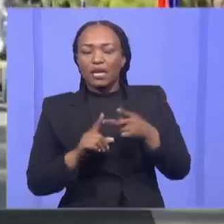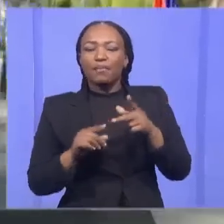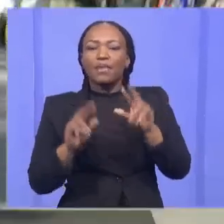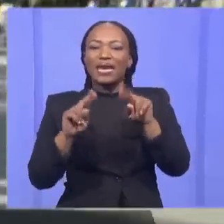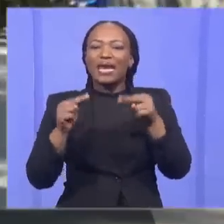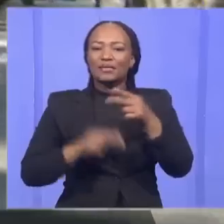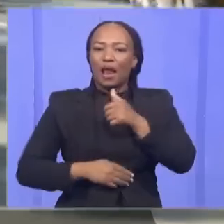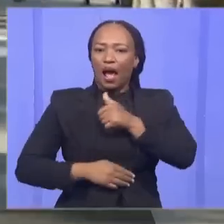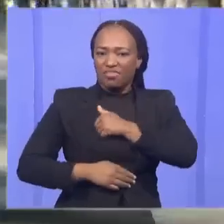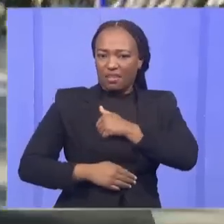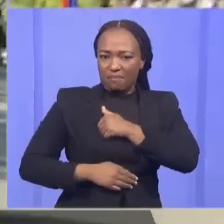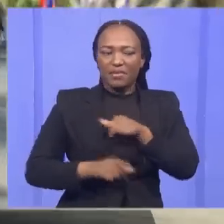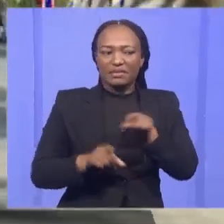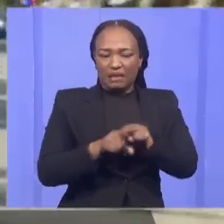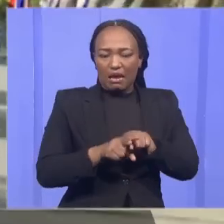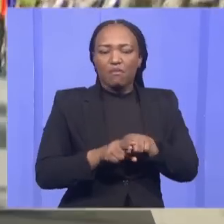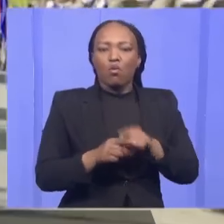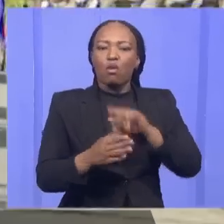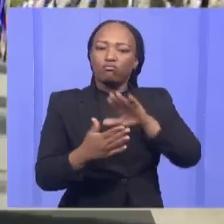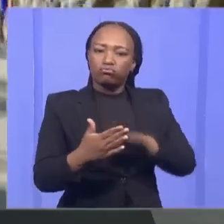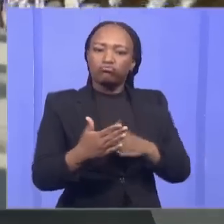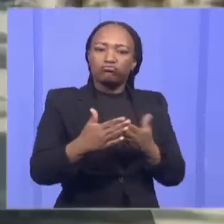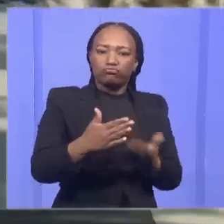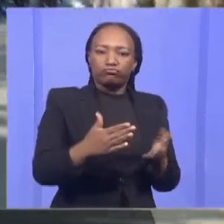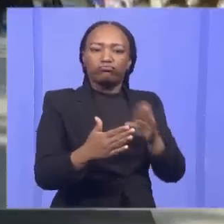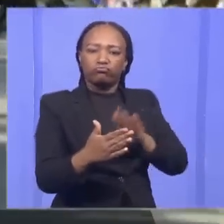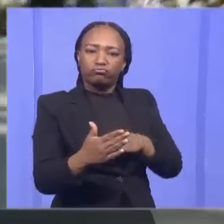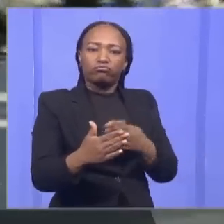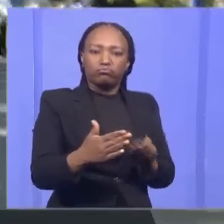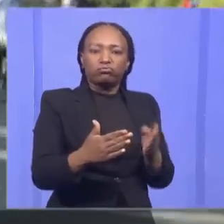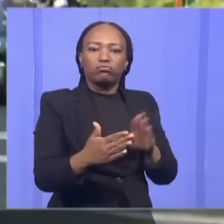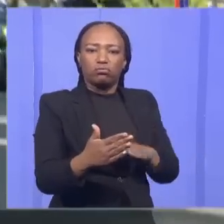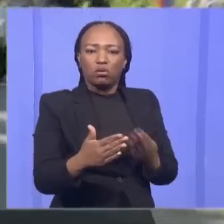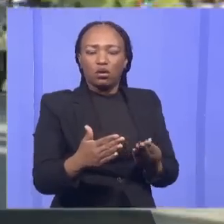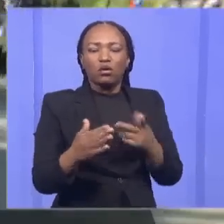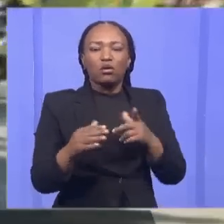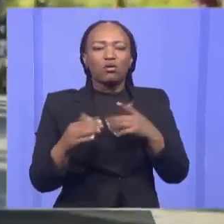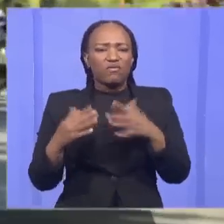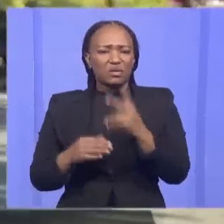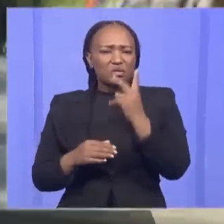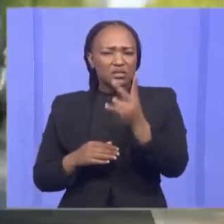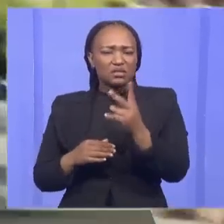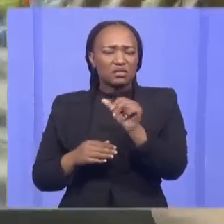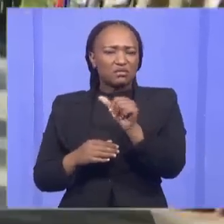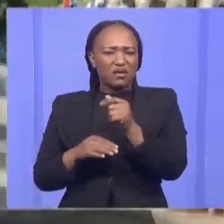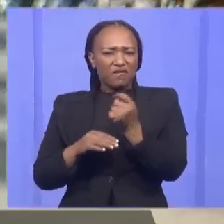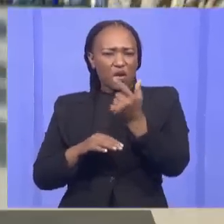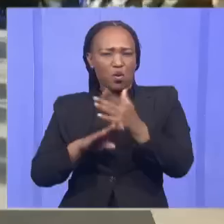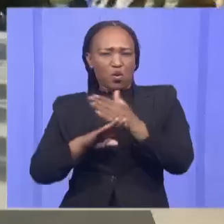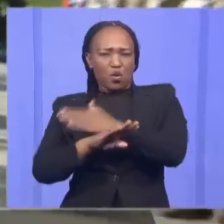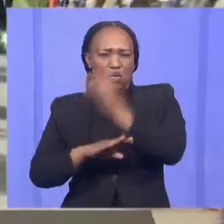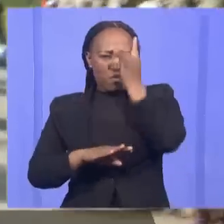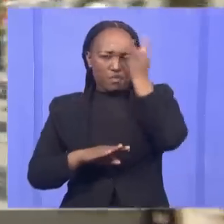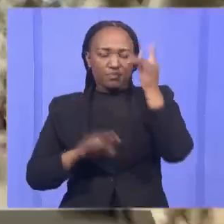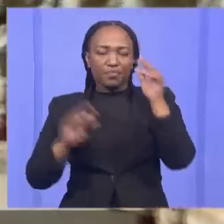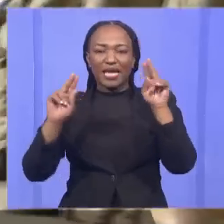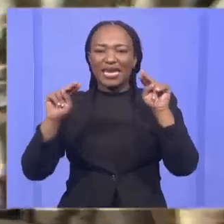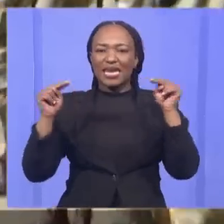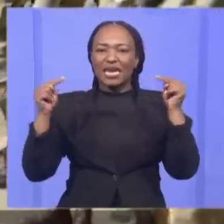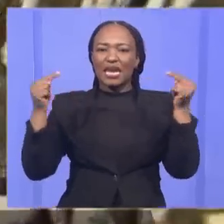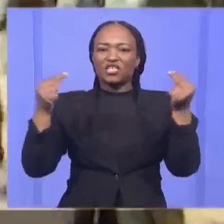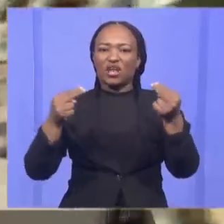Now, all the members now in position, and you saw earlier on, just a few minutes ago, the National Ceremonial Guard